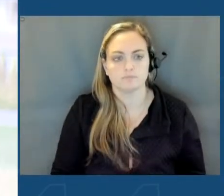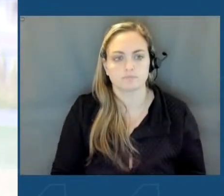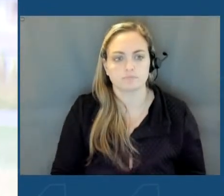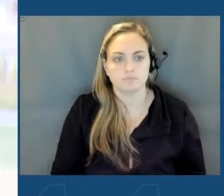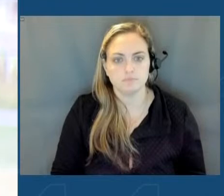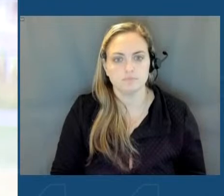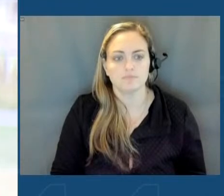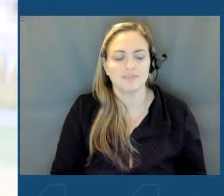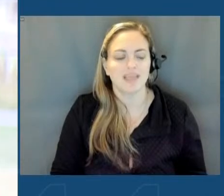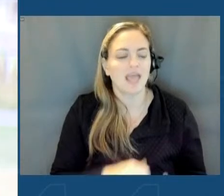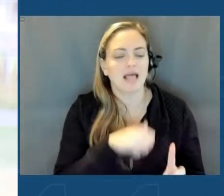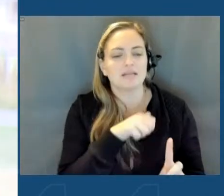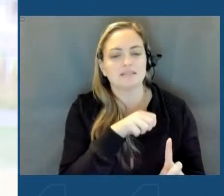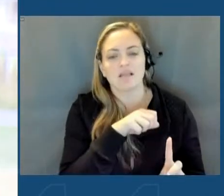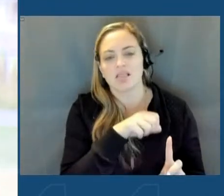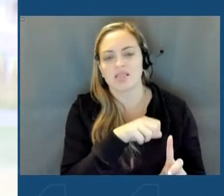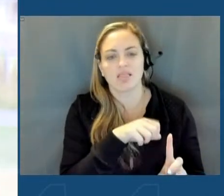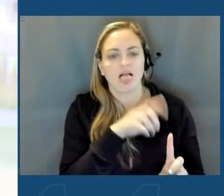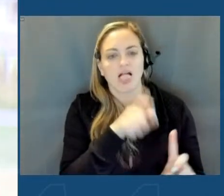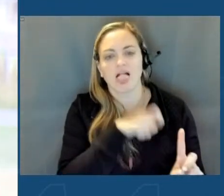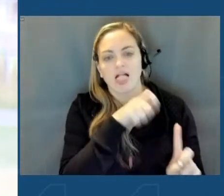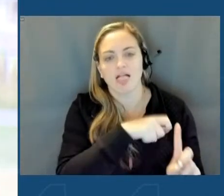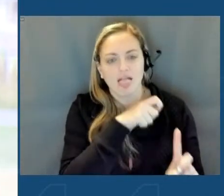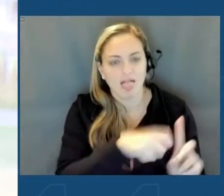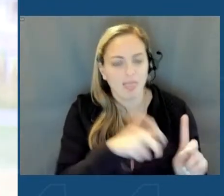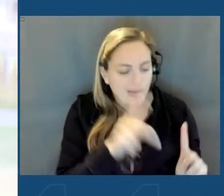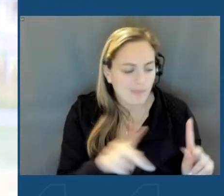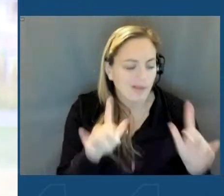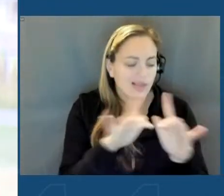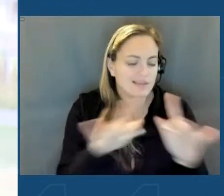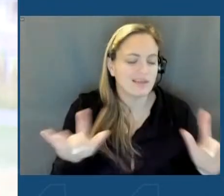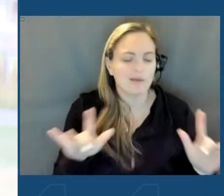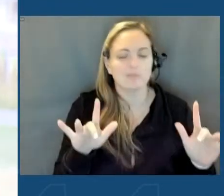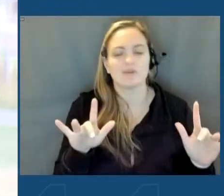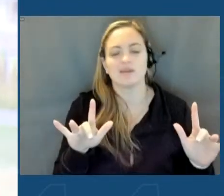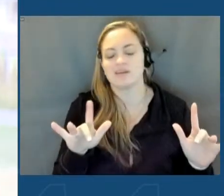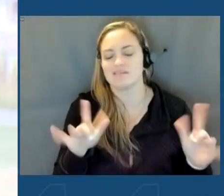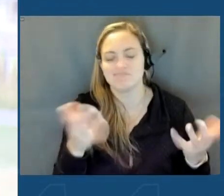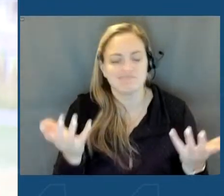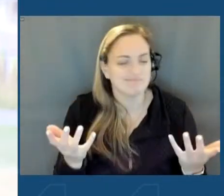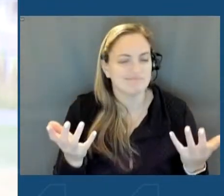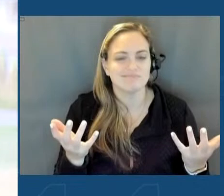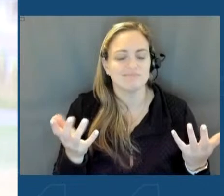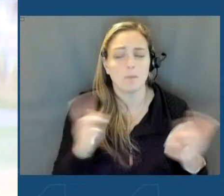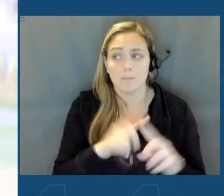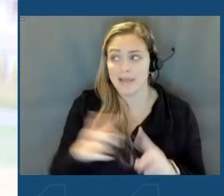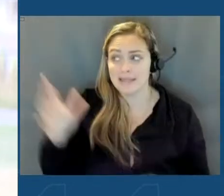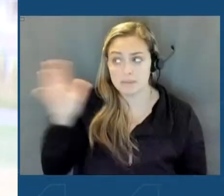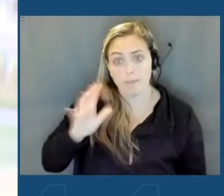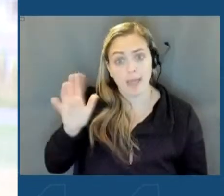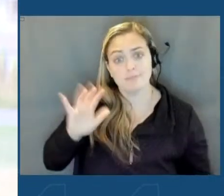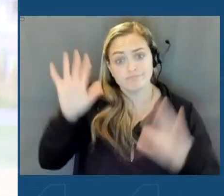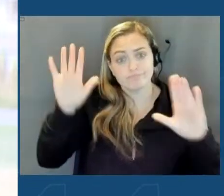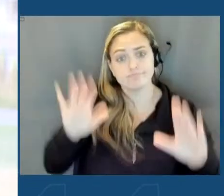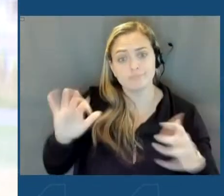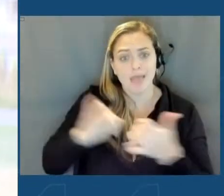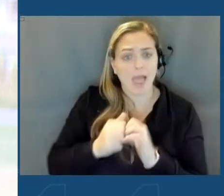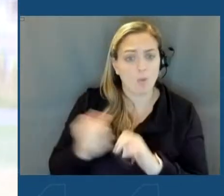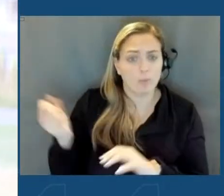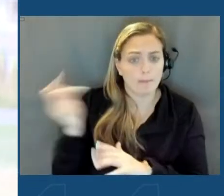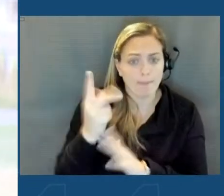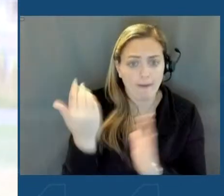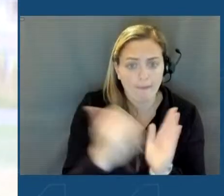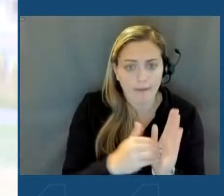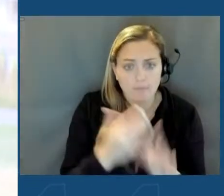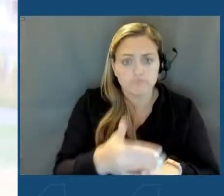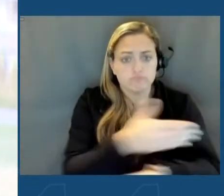for too many years. It's vacant, it's hollow, but you realize the grandeur of its past and how we can bring that back. And